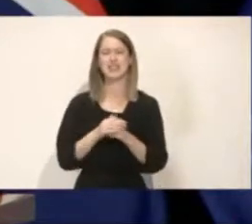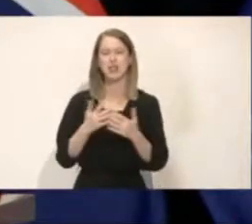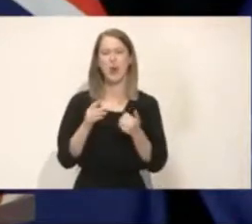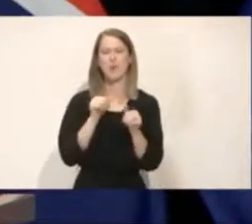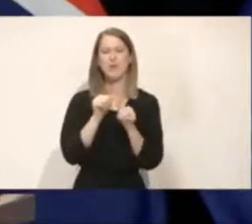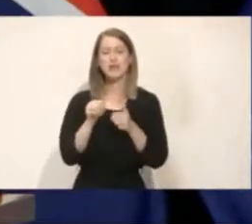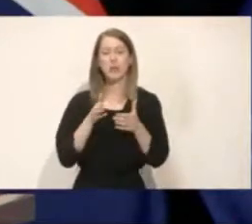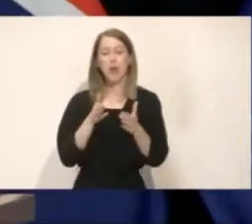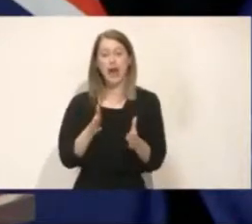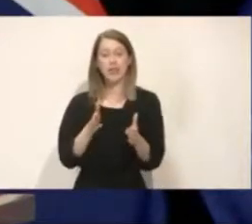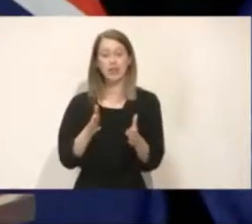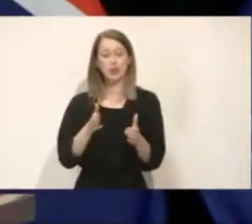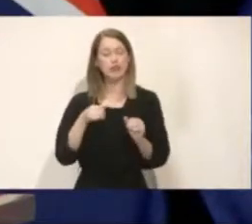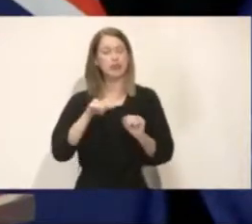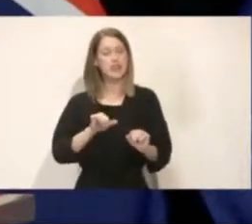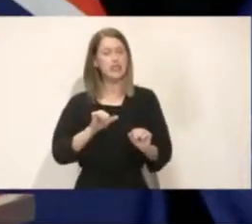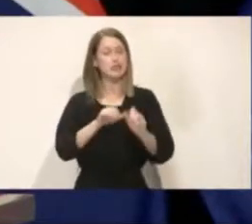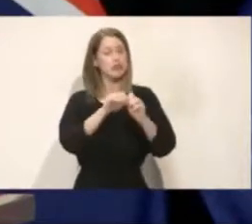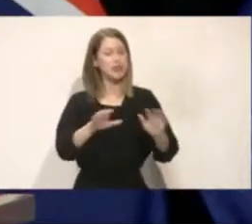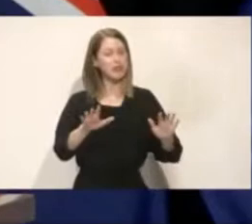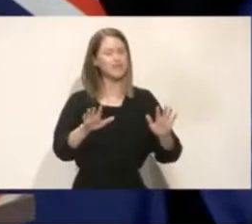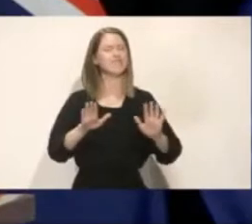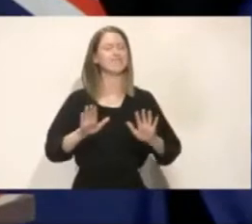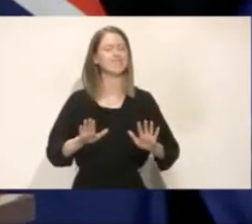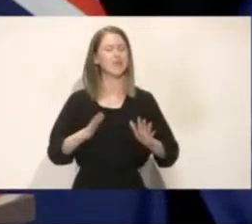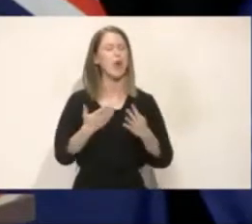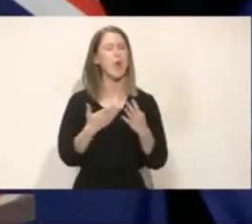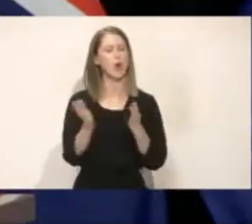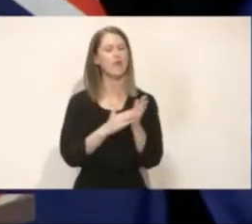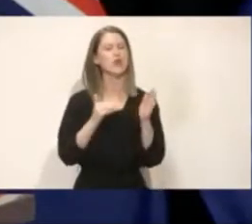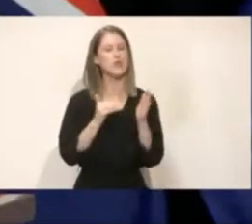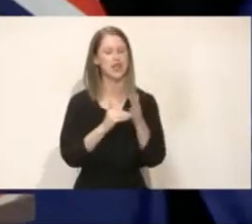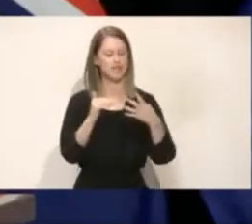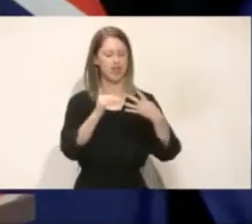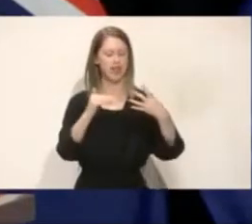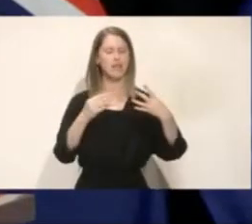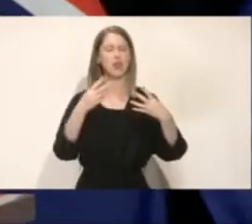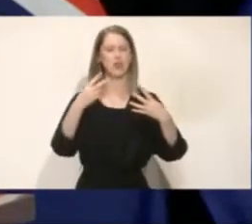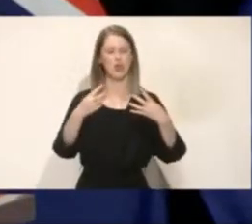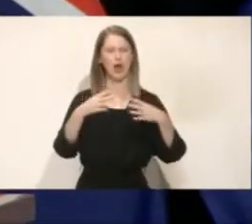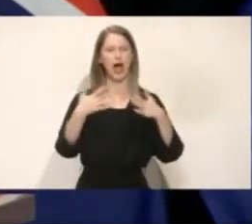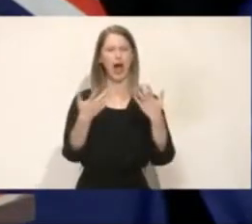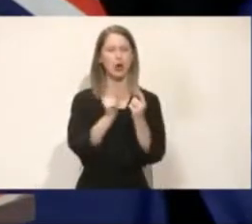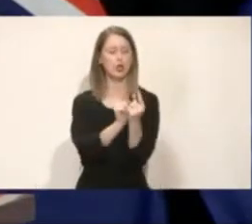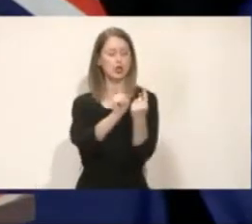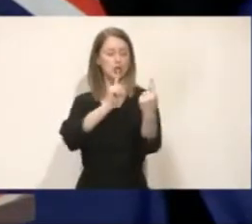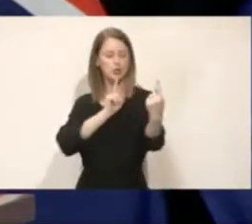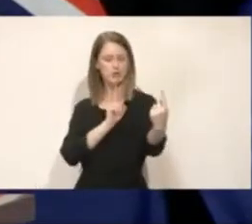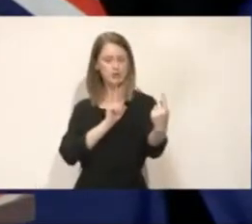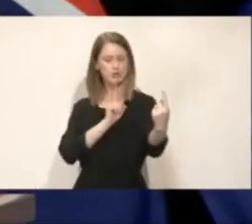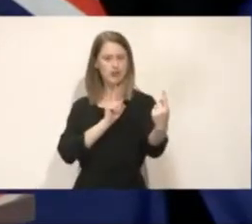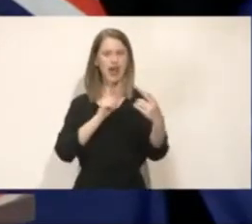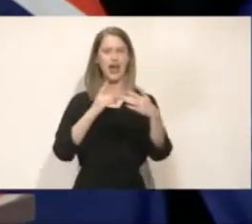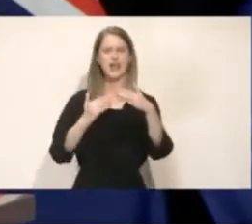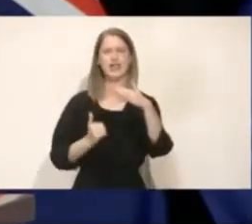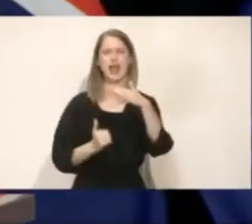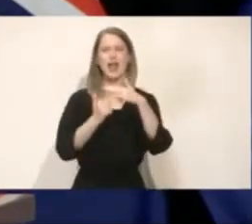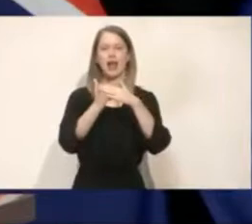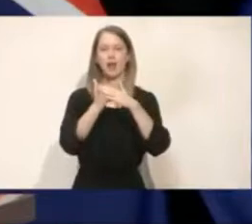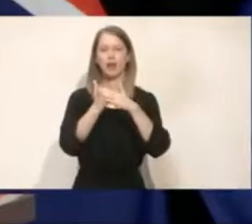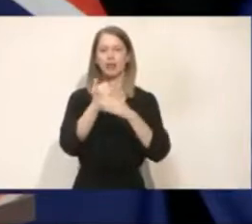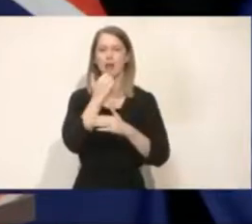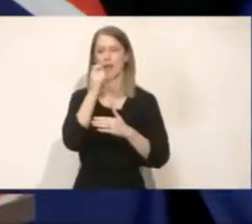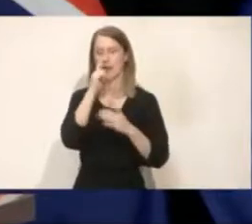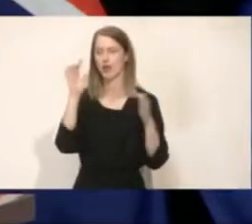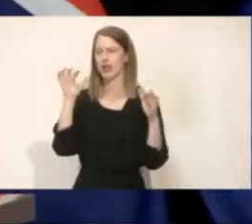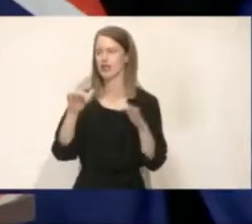protection is just keeping in place those risk mitigations of social distancing and caps on large gatherings. Last